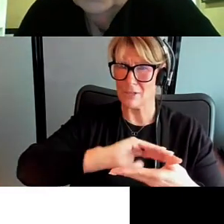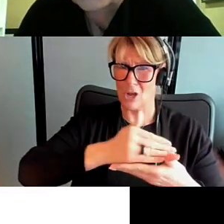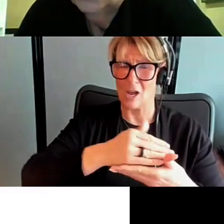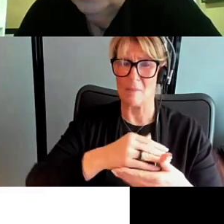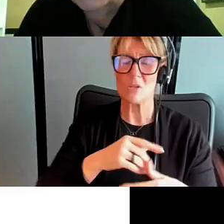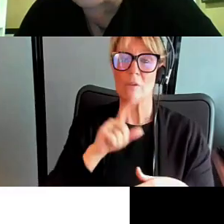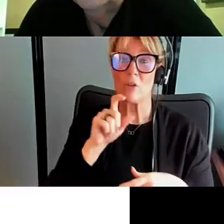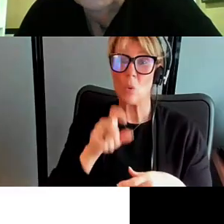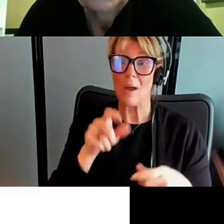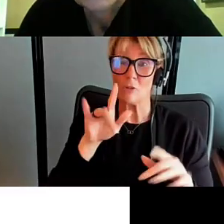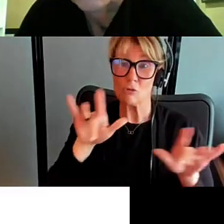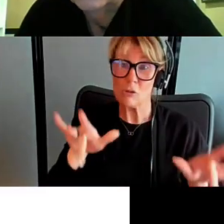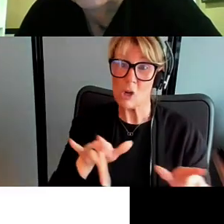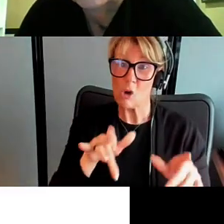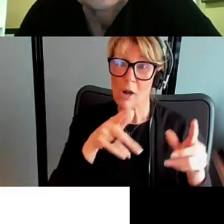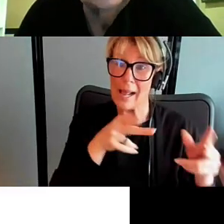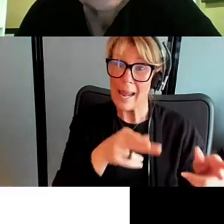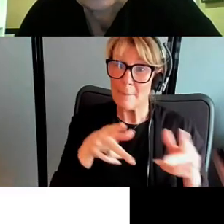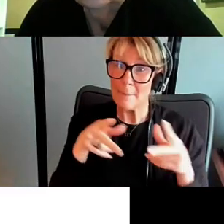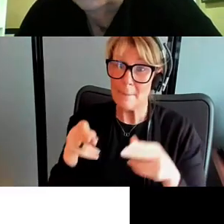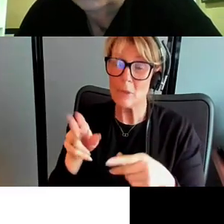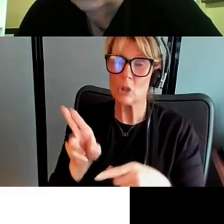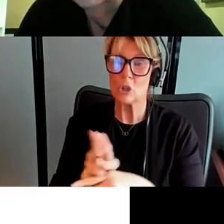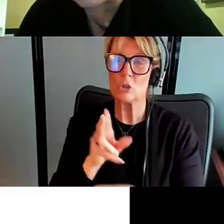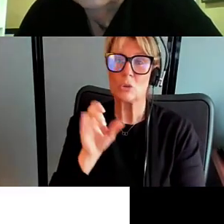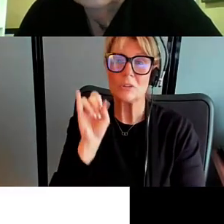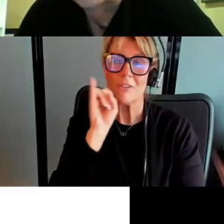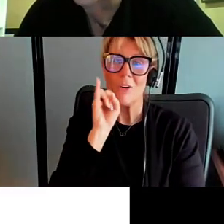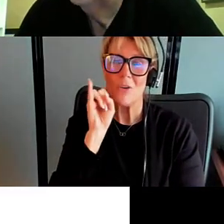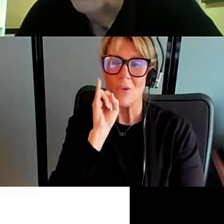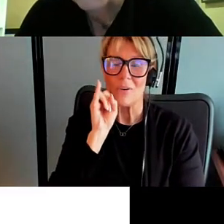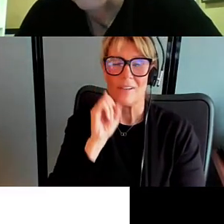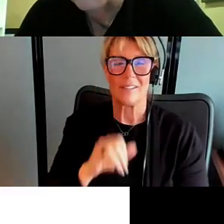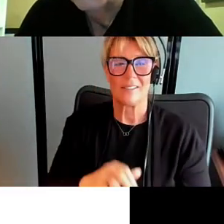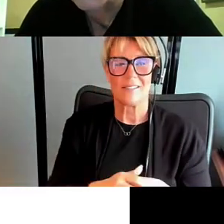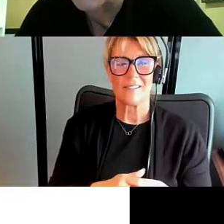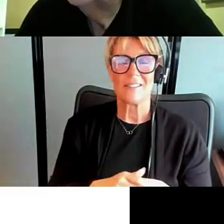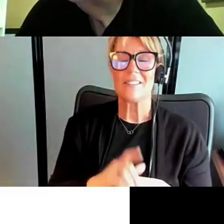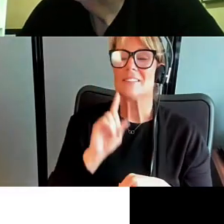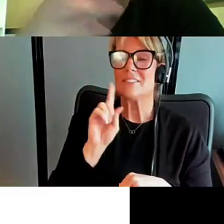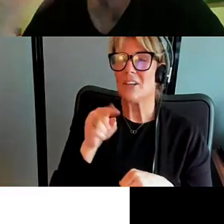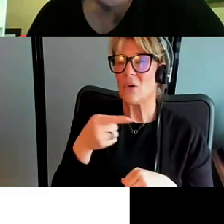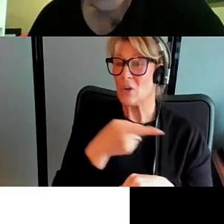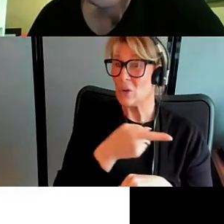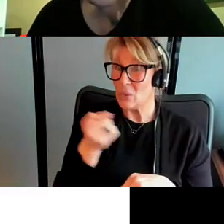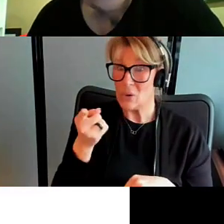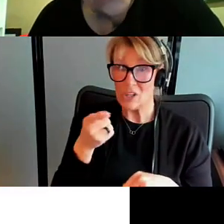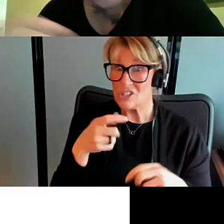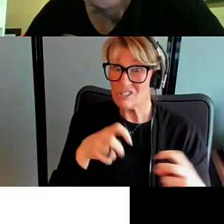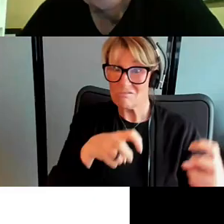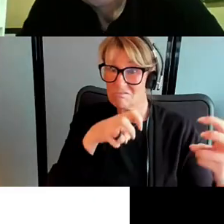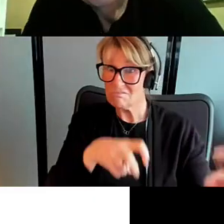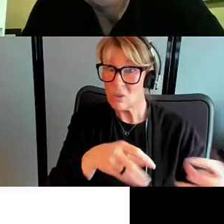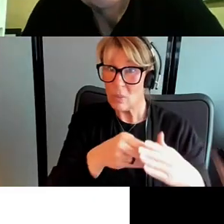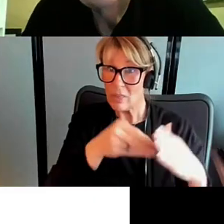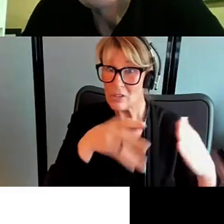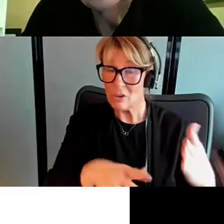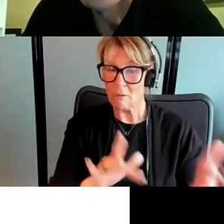phone. So I can very well see sitting down with a student and just turning on your